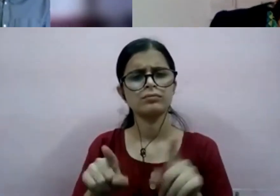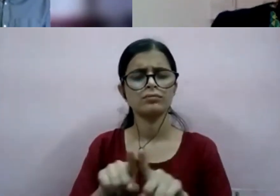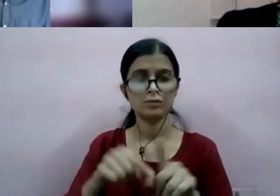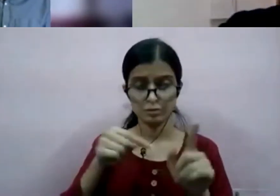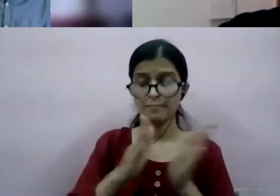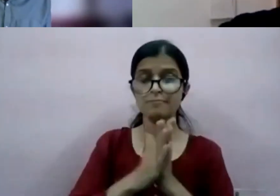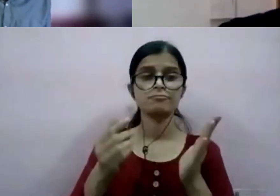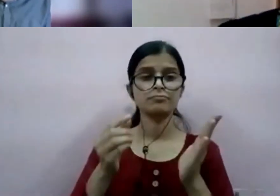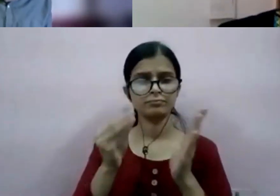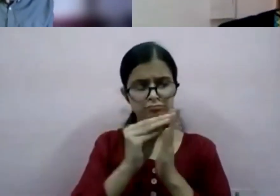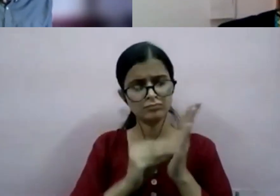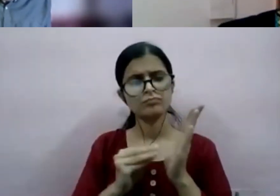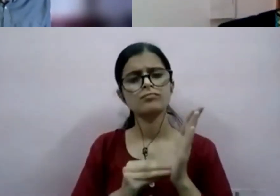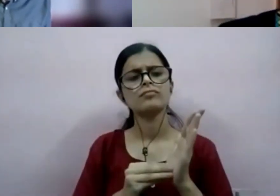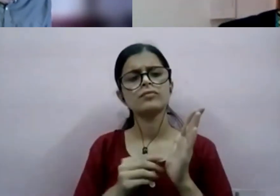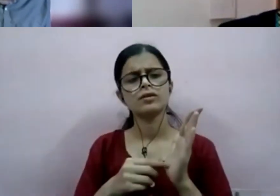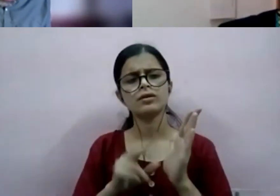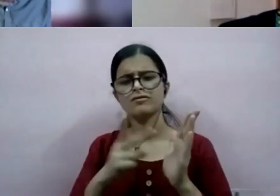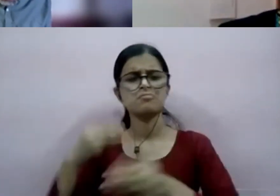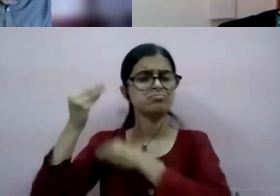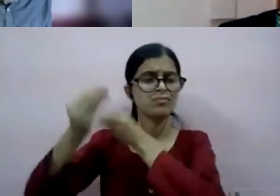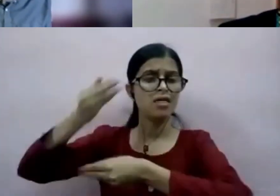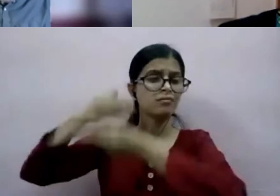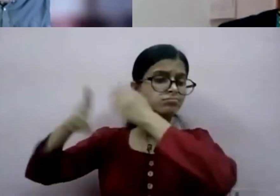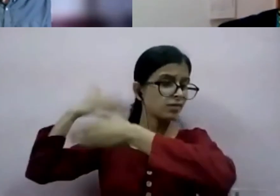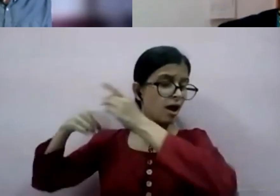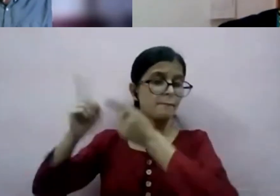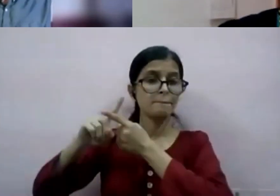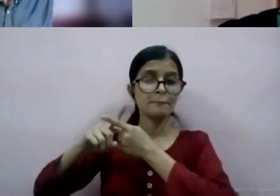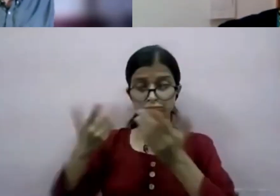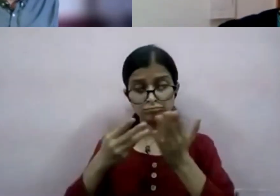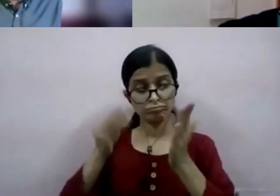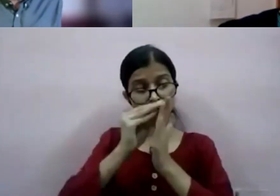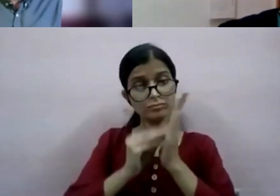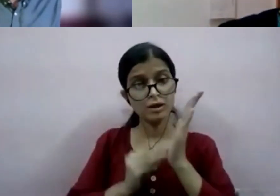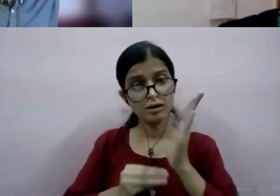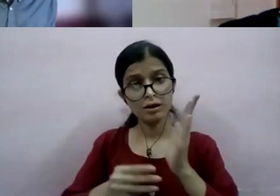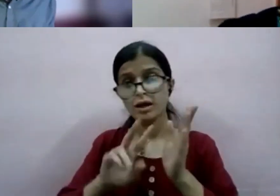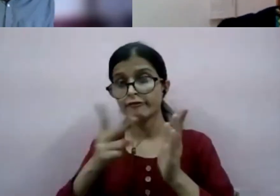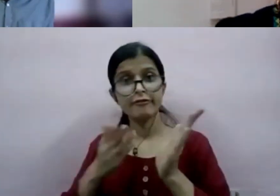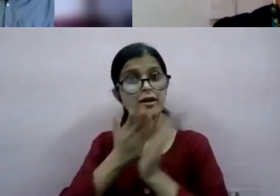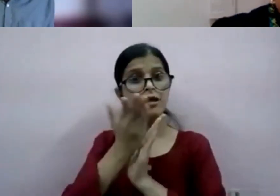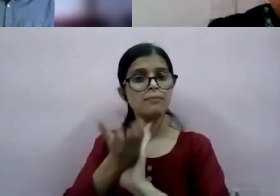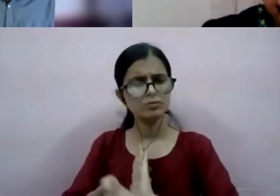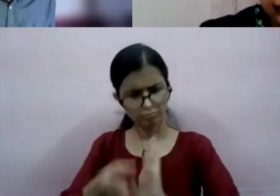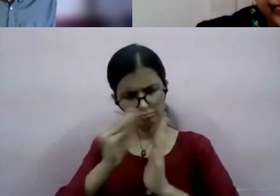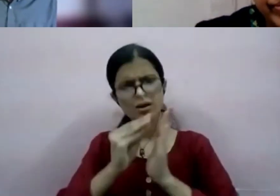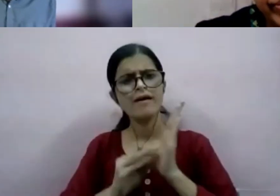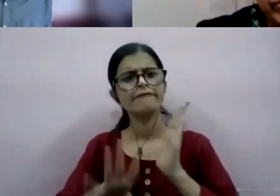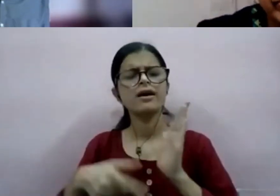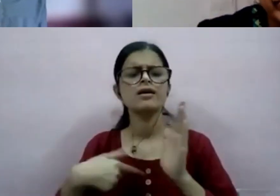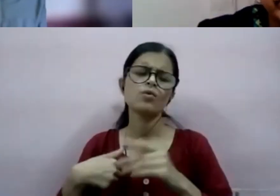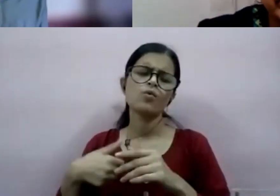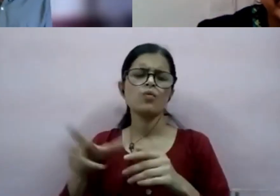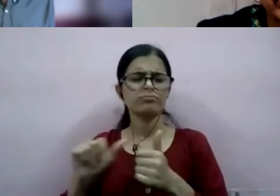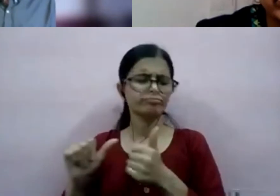that book, he brings together lots of, he's not a critical realist, but you look at it, you can see lots of different approaches. And I think, you know, again, it's